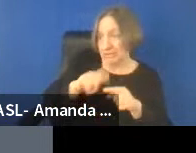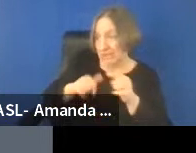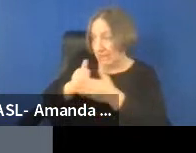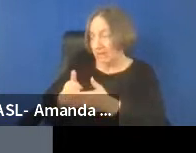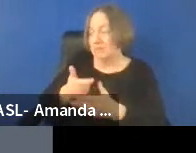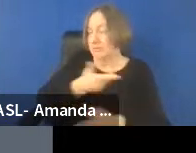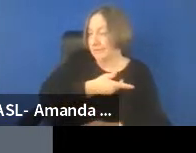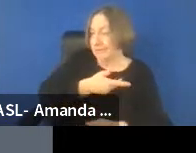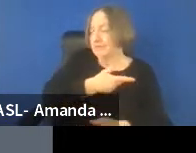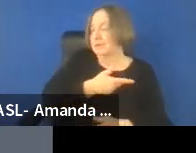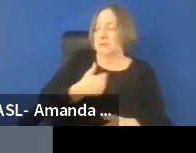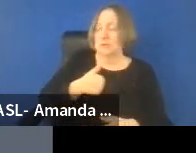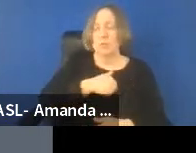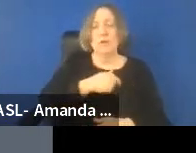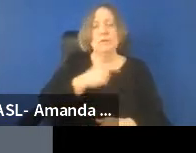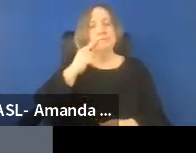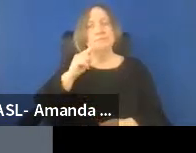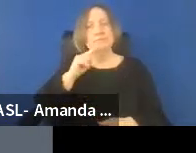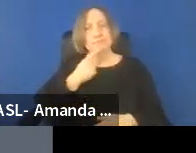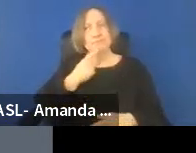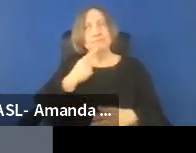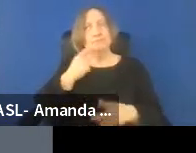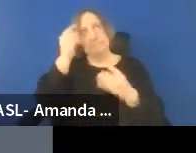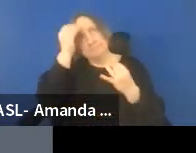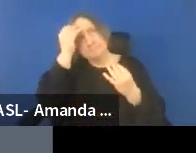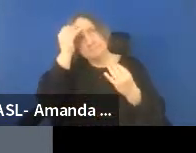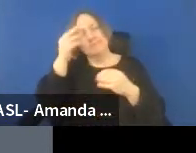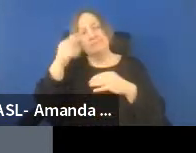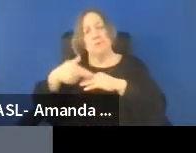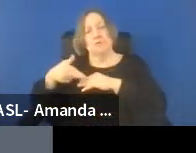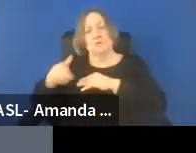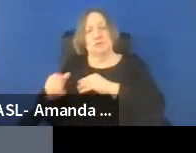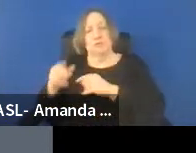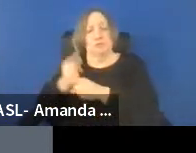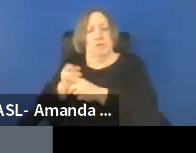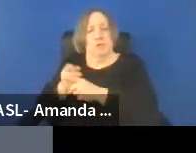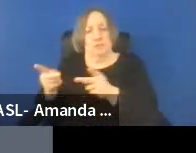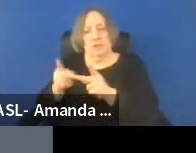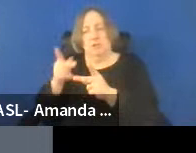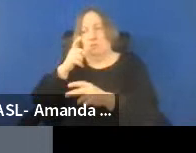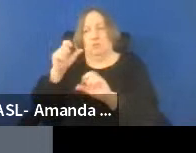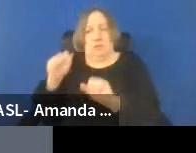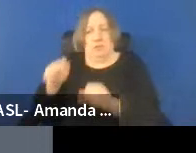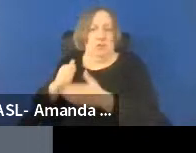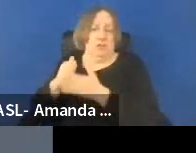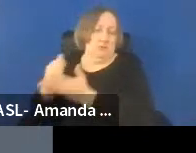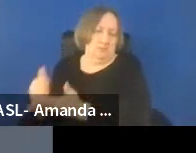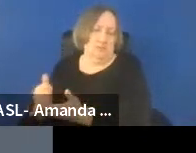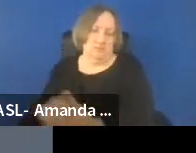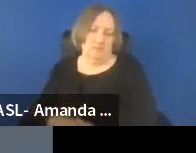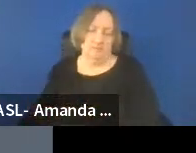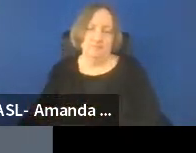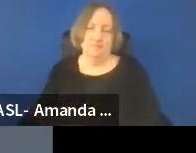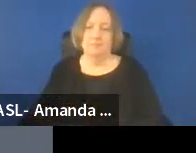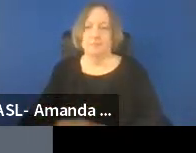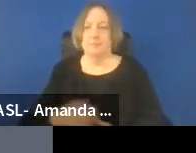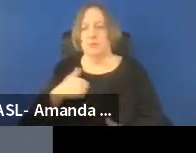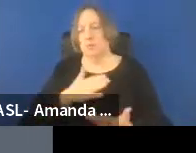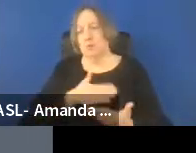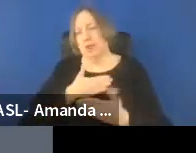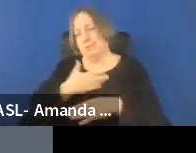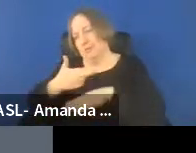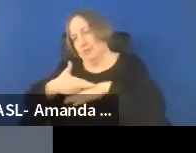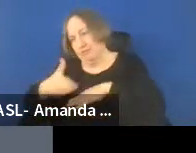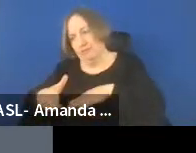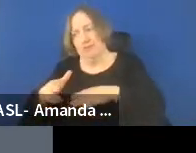take really seriously putting that person in contact with whoever can help them. So we're happy to make referrals